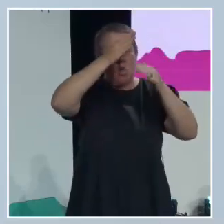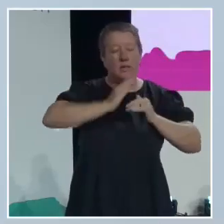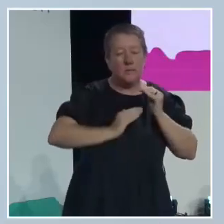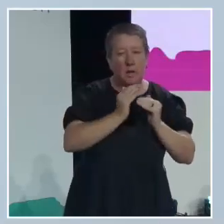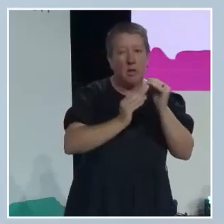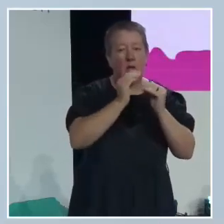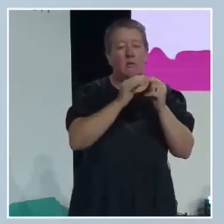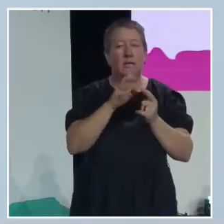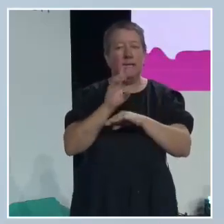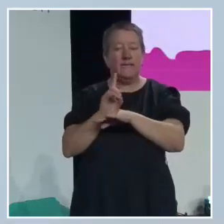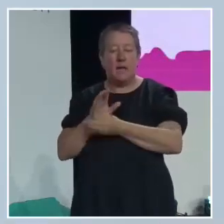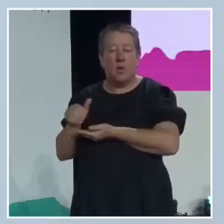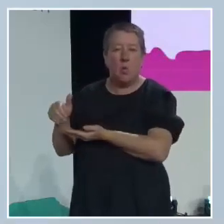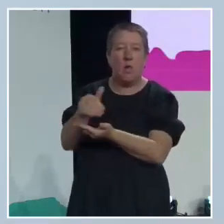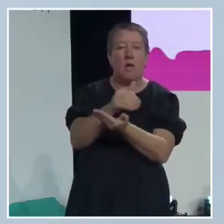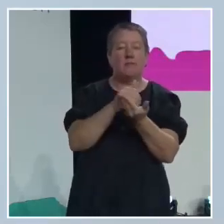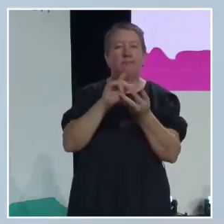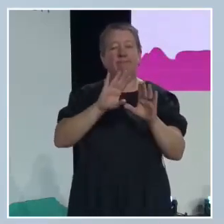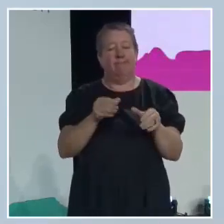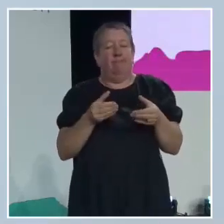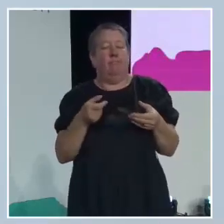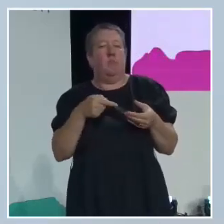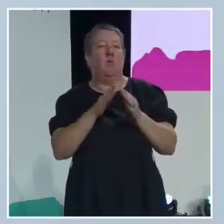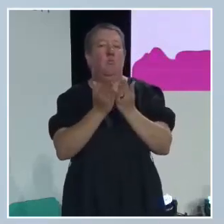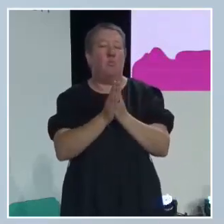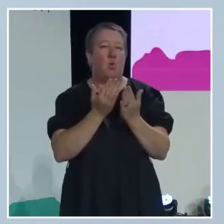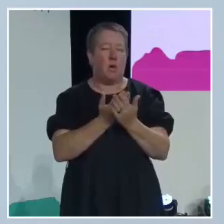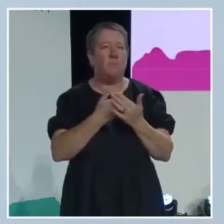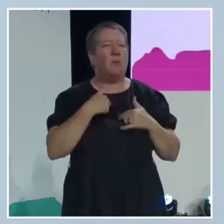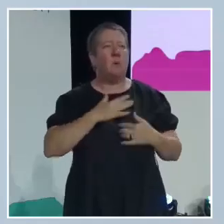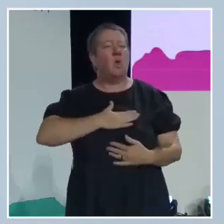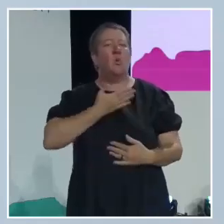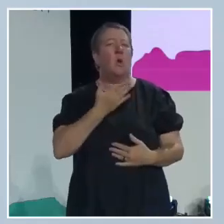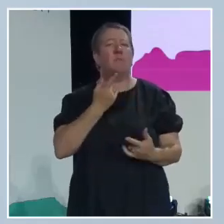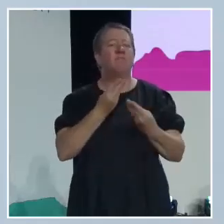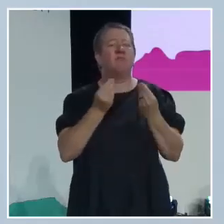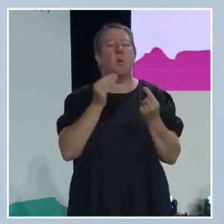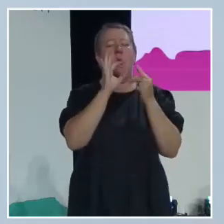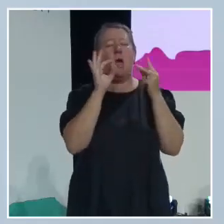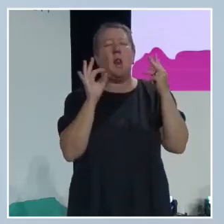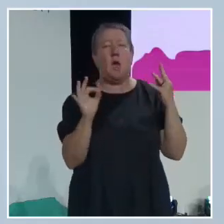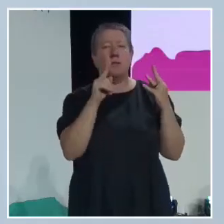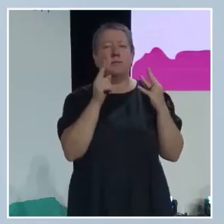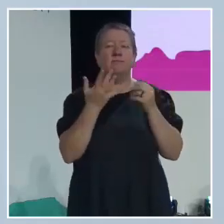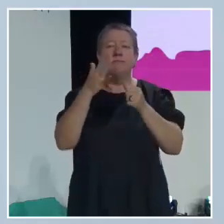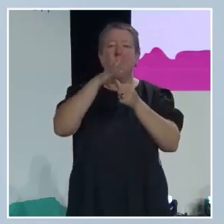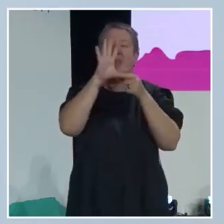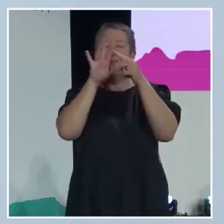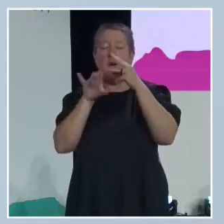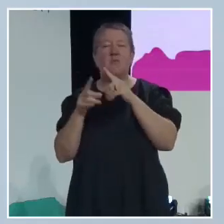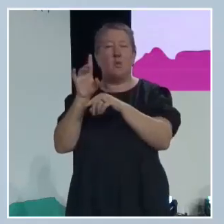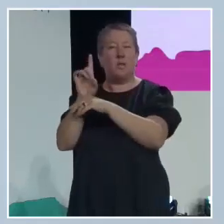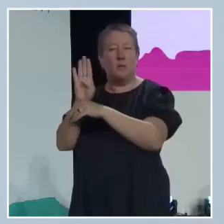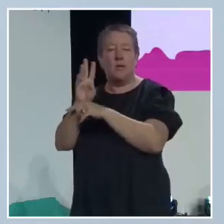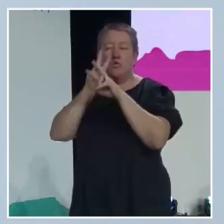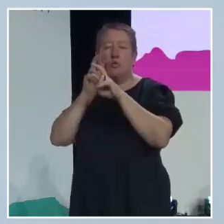to make the frontier research feasible. So I would like to just give you some highlight of the key findings from the database and the research